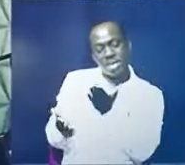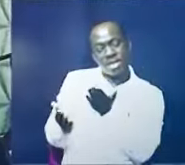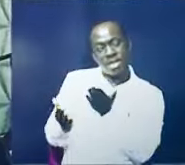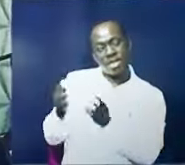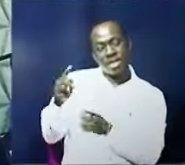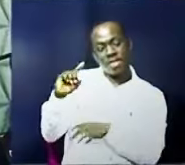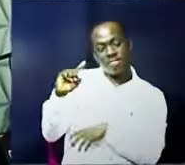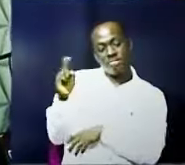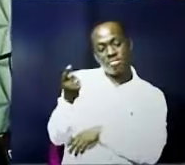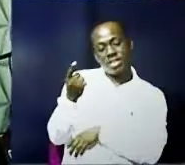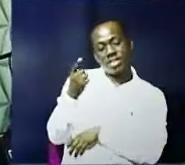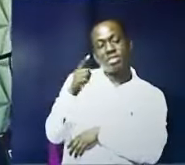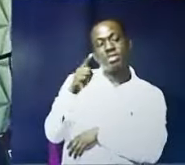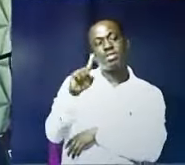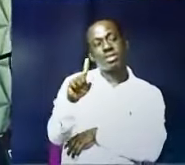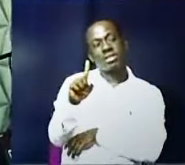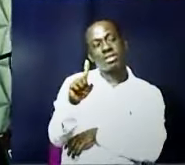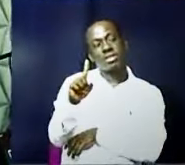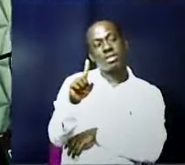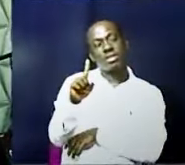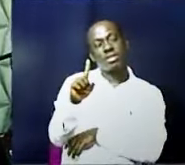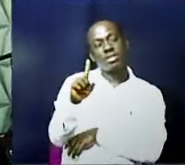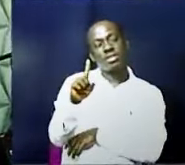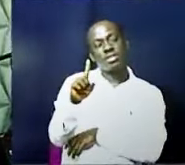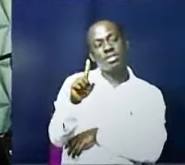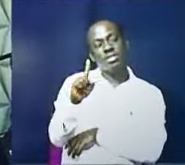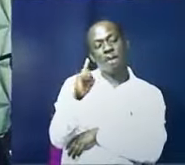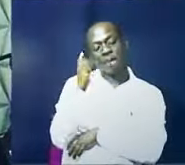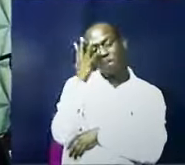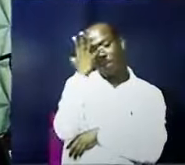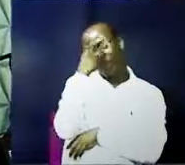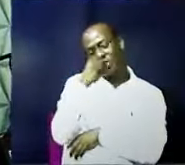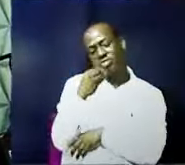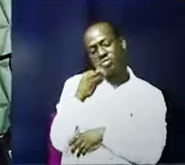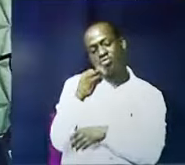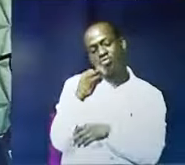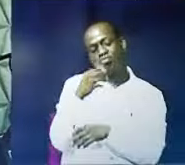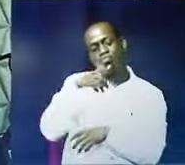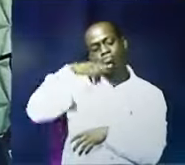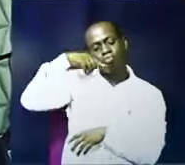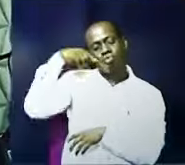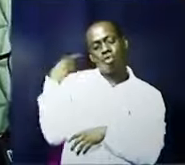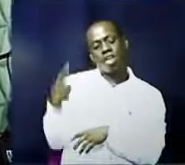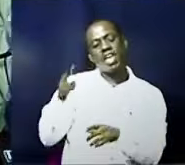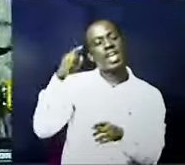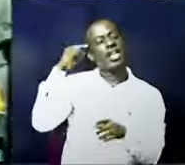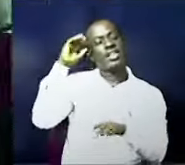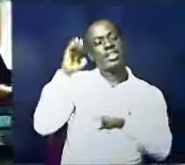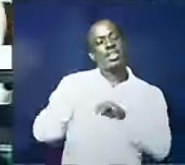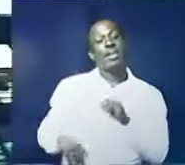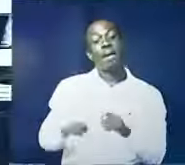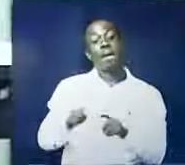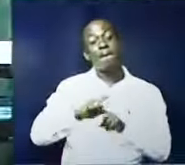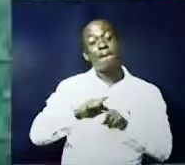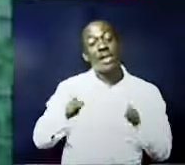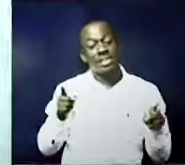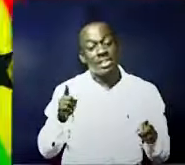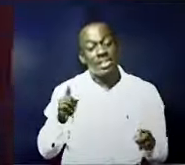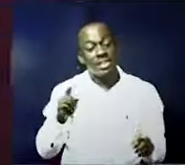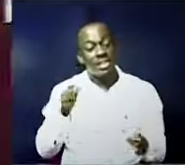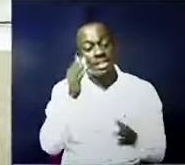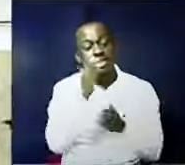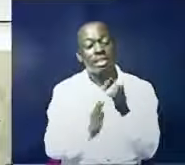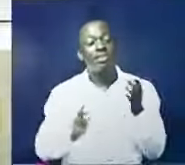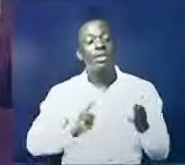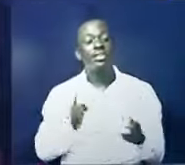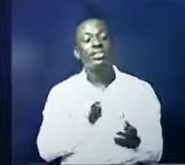nicer than this. But for some of us, these ones, we don't joke with them. If you have a movie pet, you